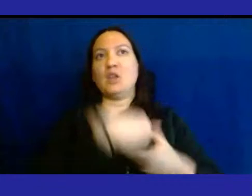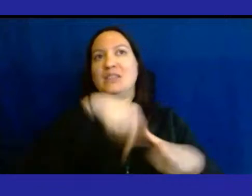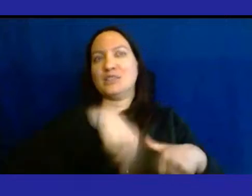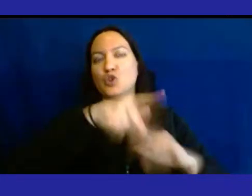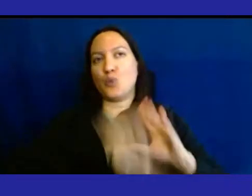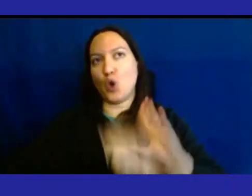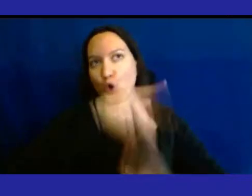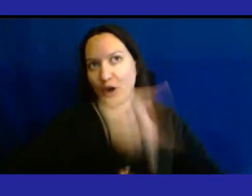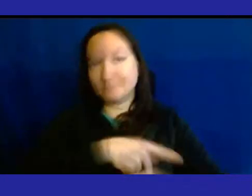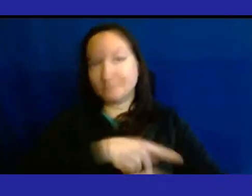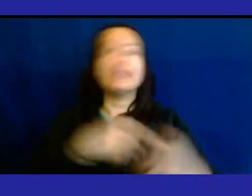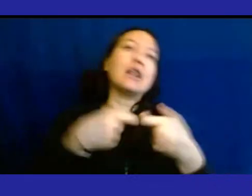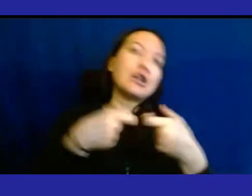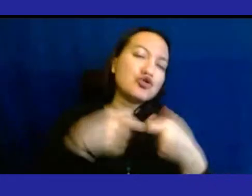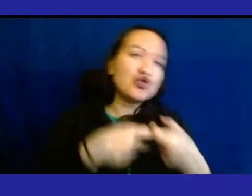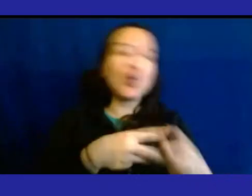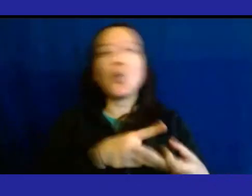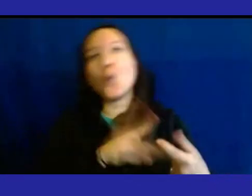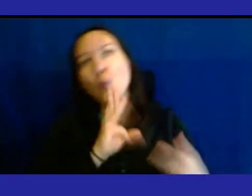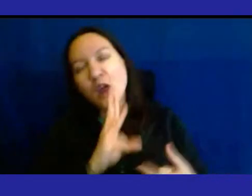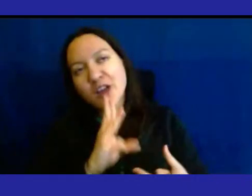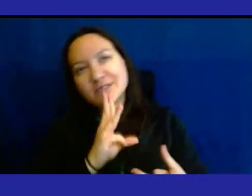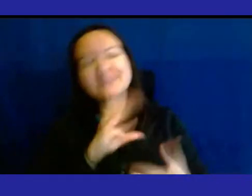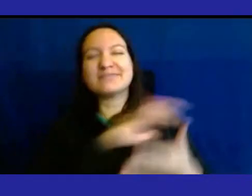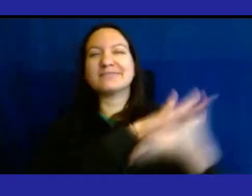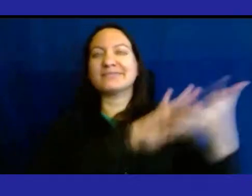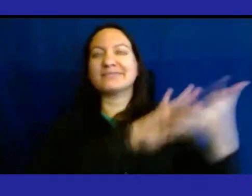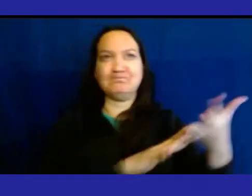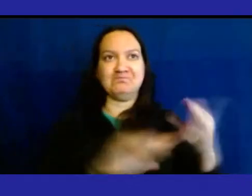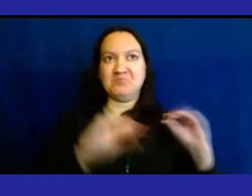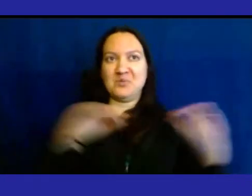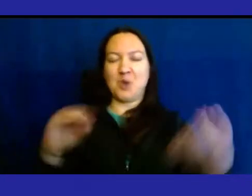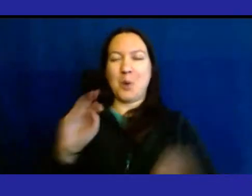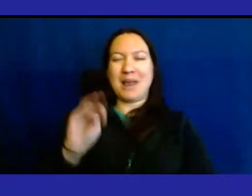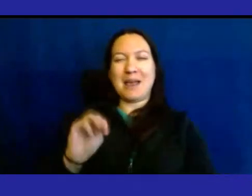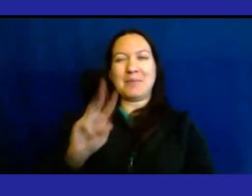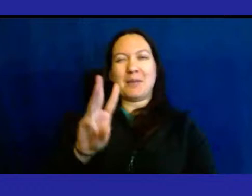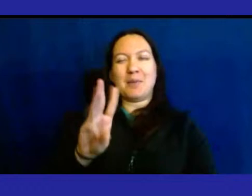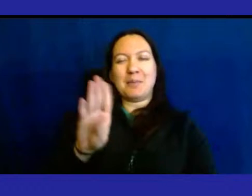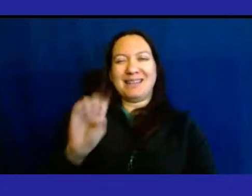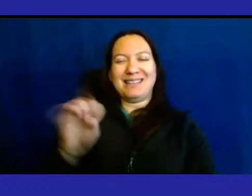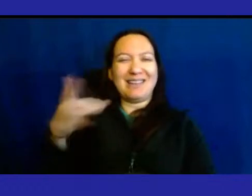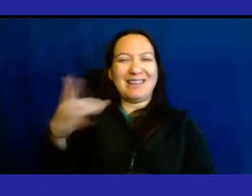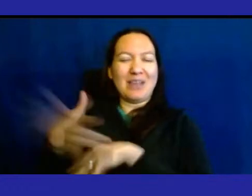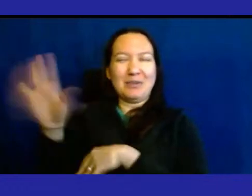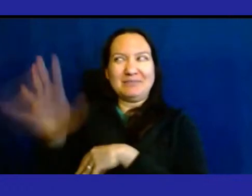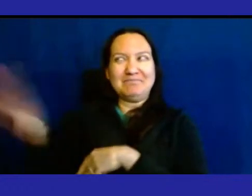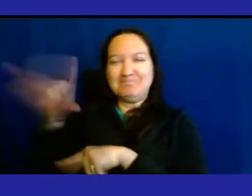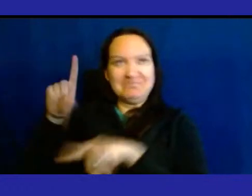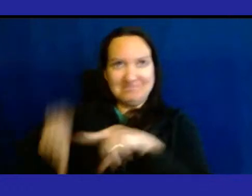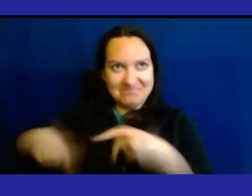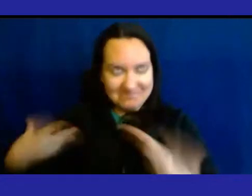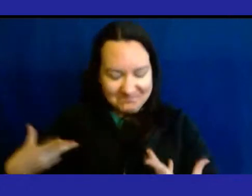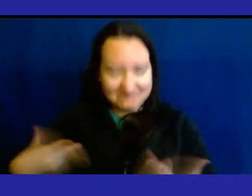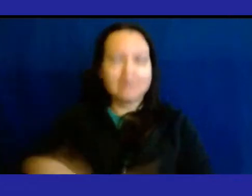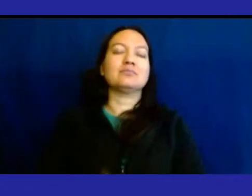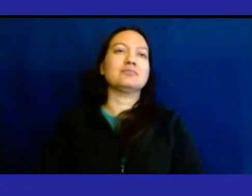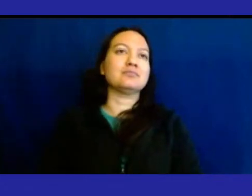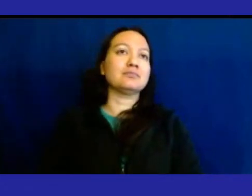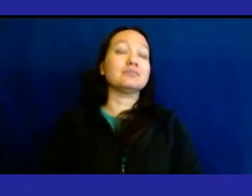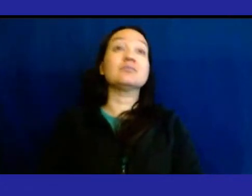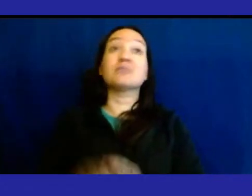utilities, because for those items, there are no MWBEs available out there to provide us with those things. So where there